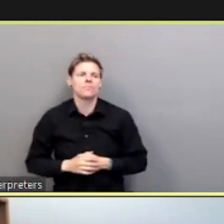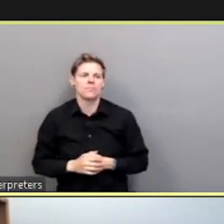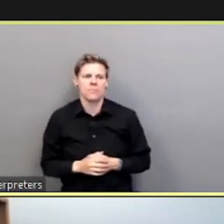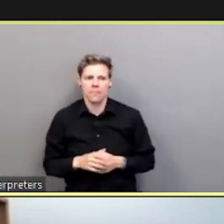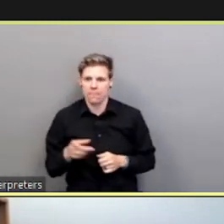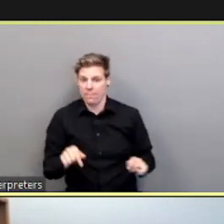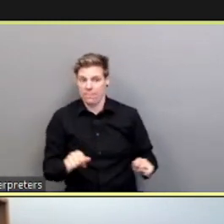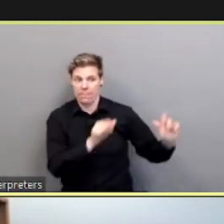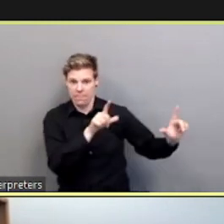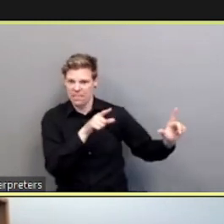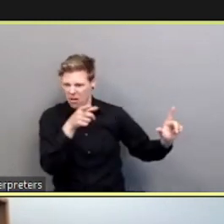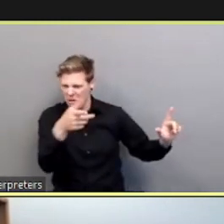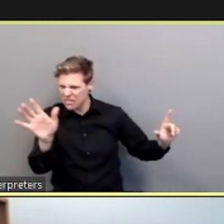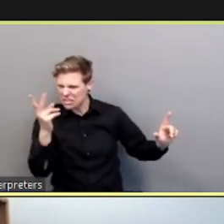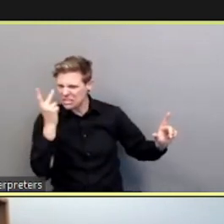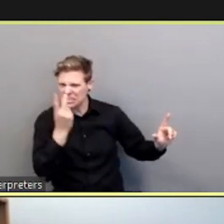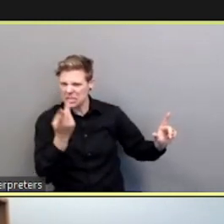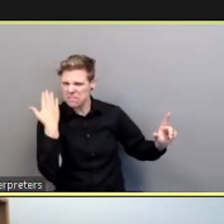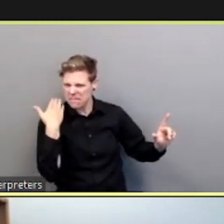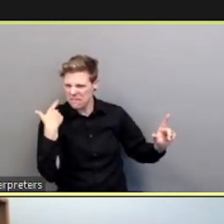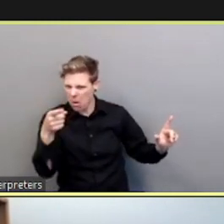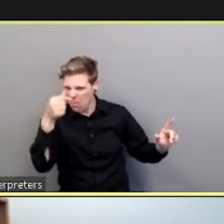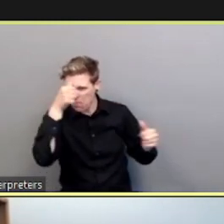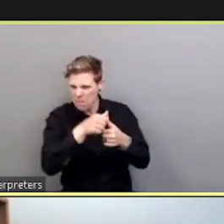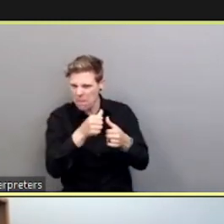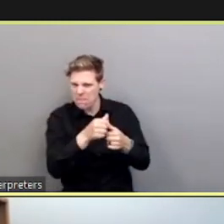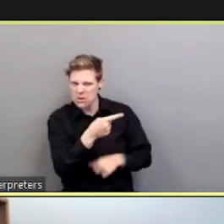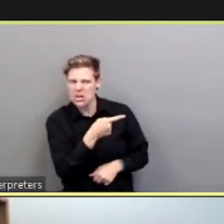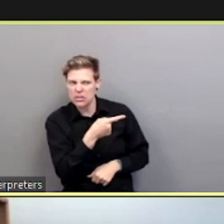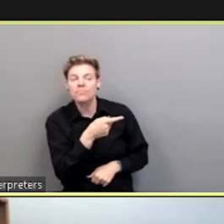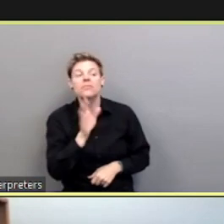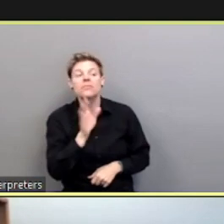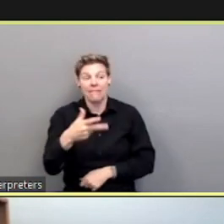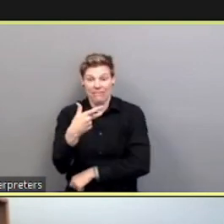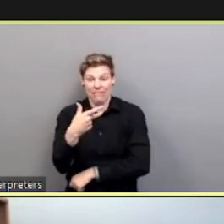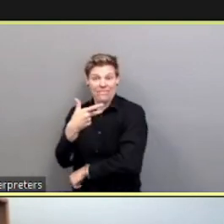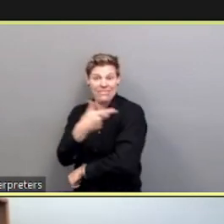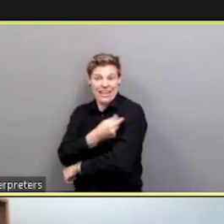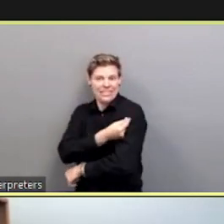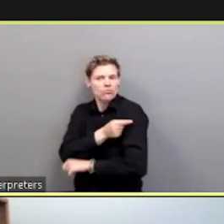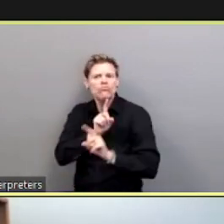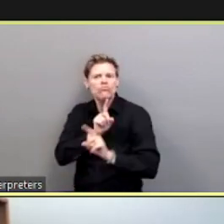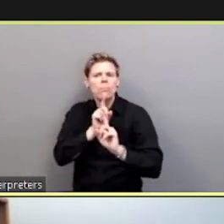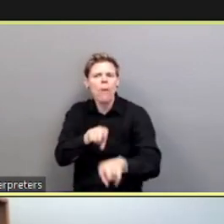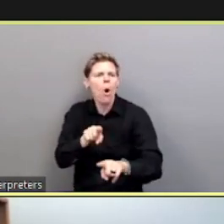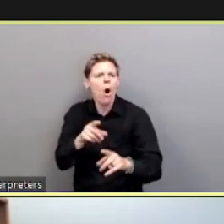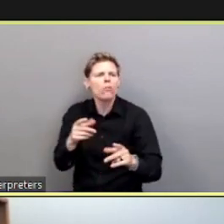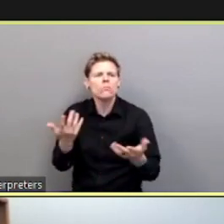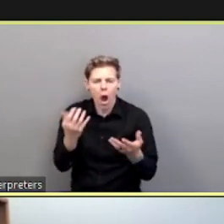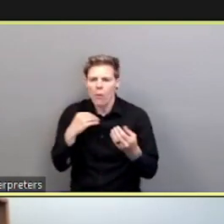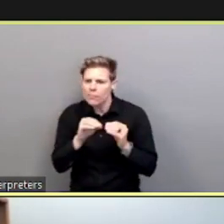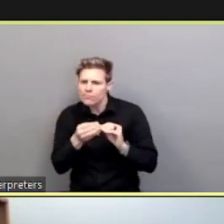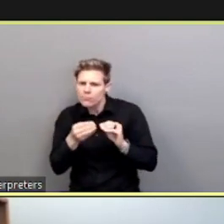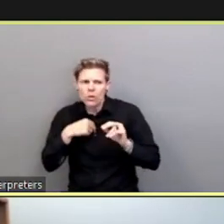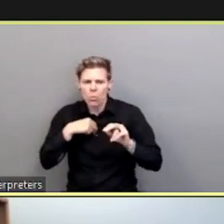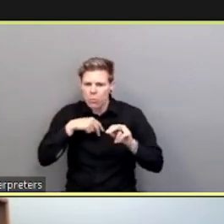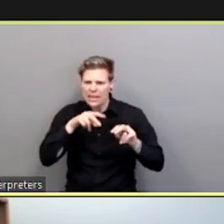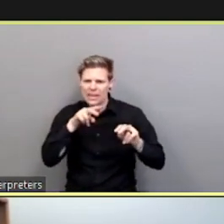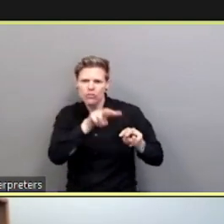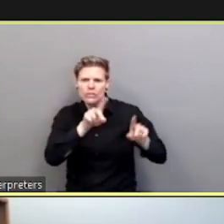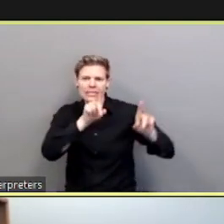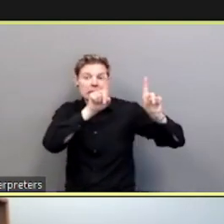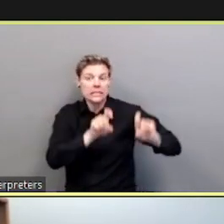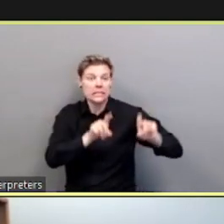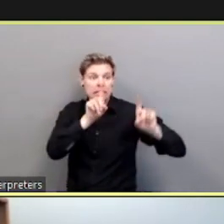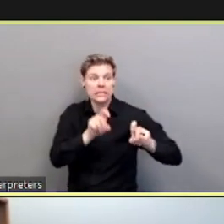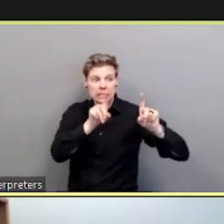is data from our vaccine report, where we take the surveillance data looking at cases, and